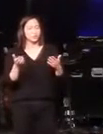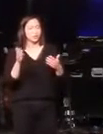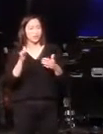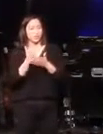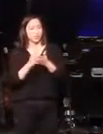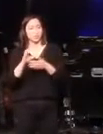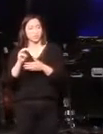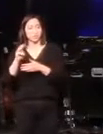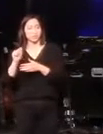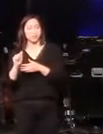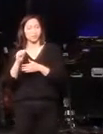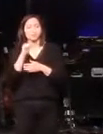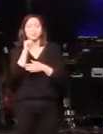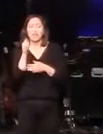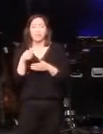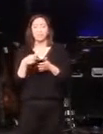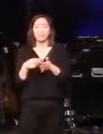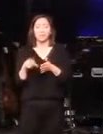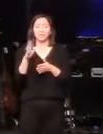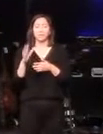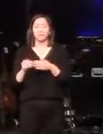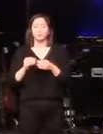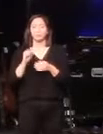And all the excuses that come with that.